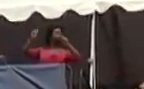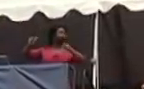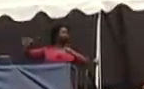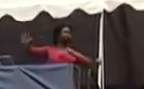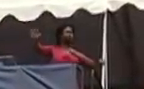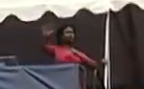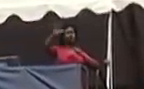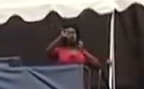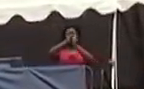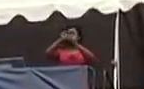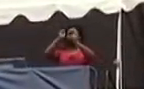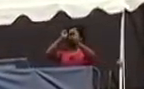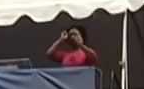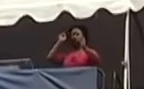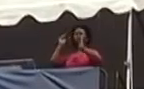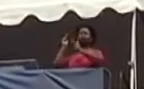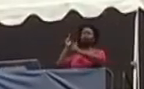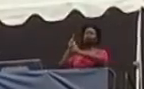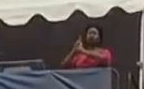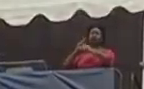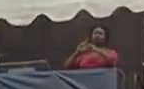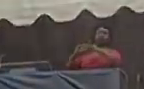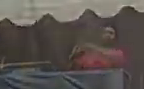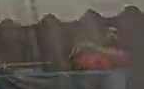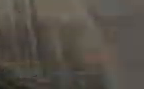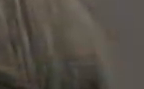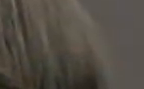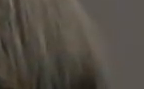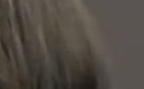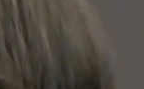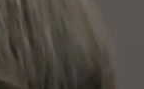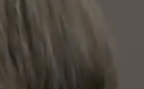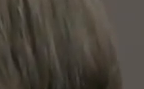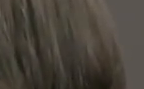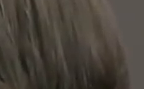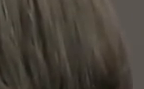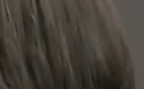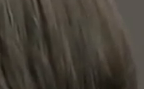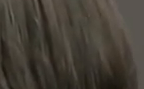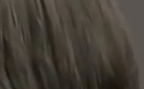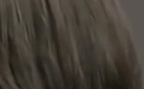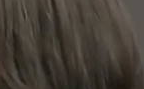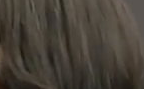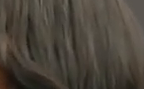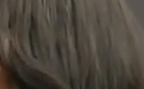With brotherhood from sea.